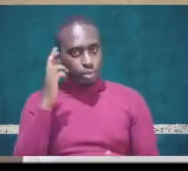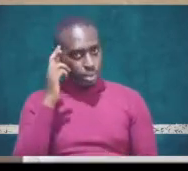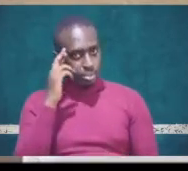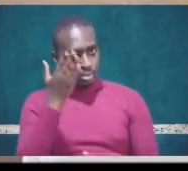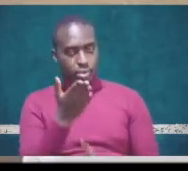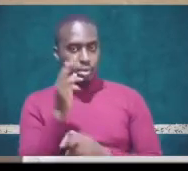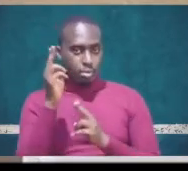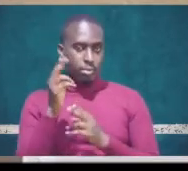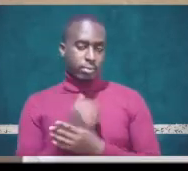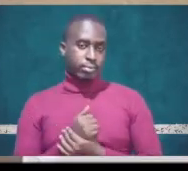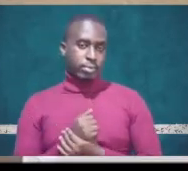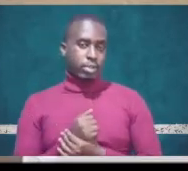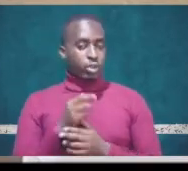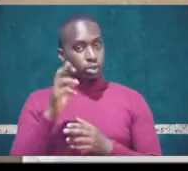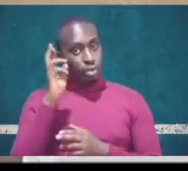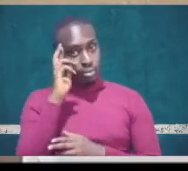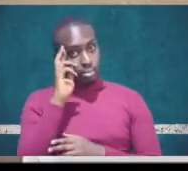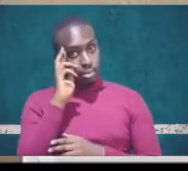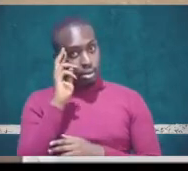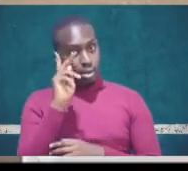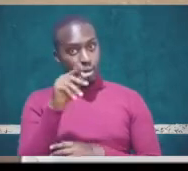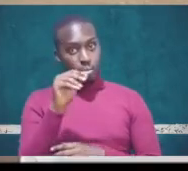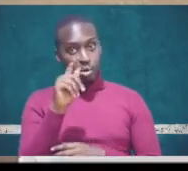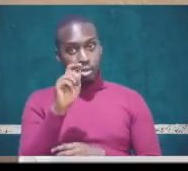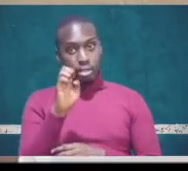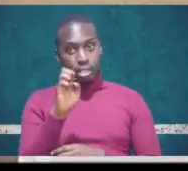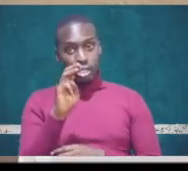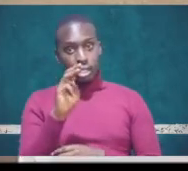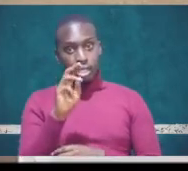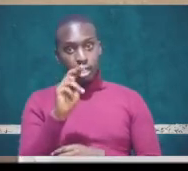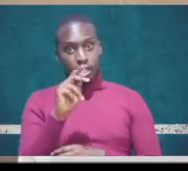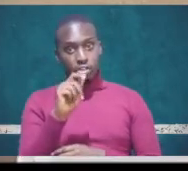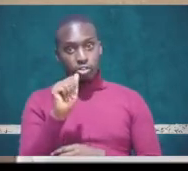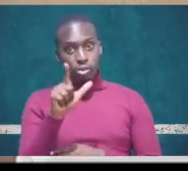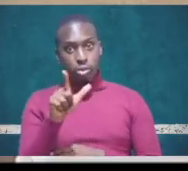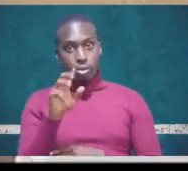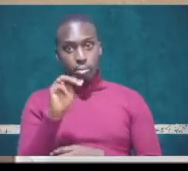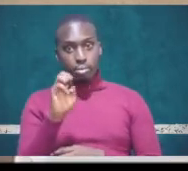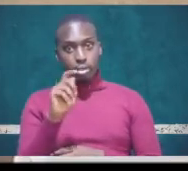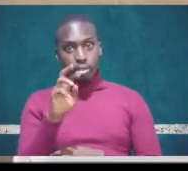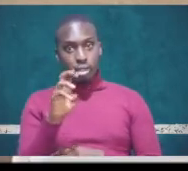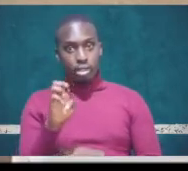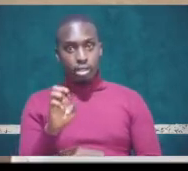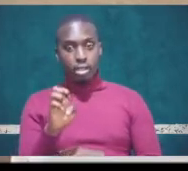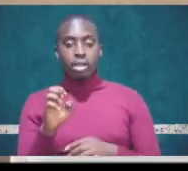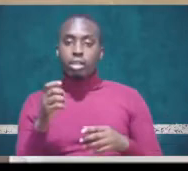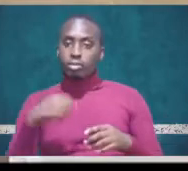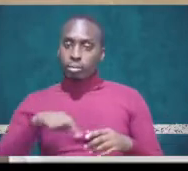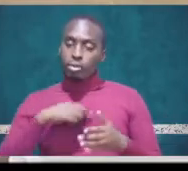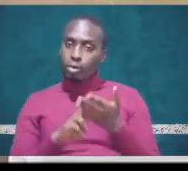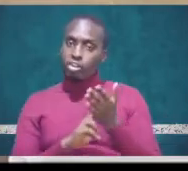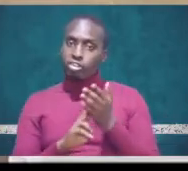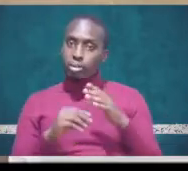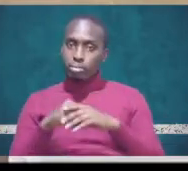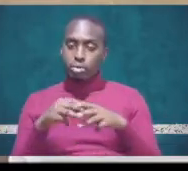that. You remember the potentiometer that we have used into